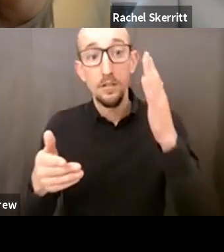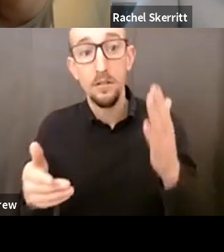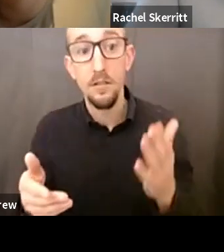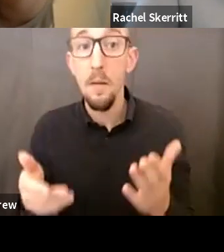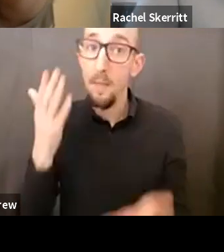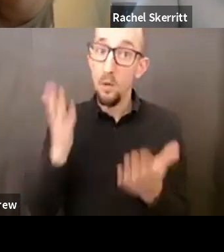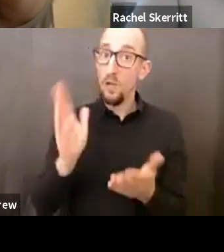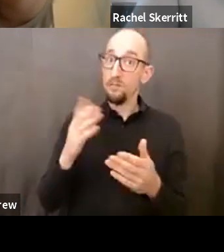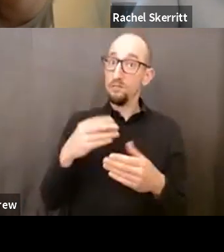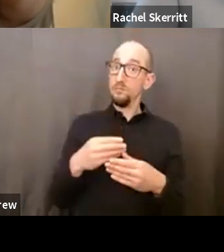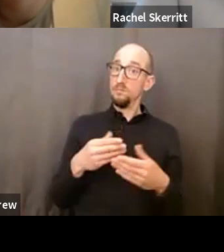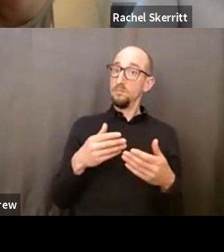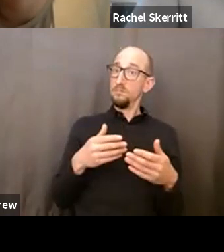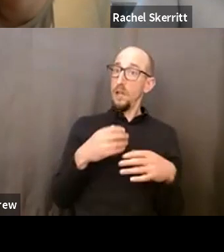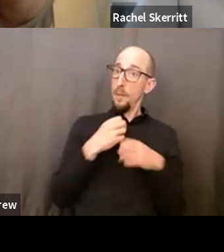should